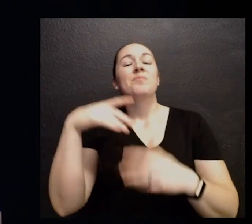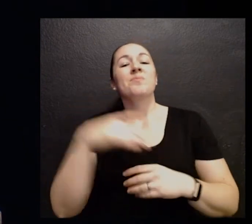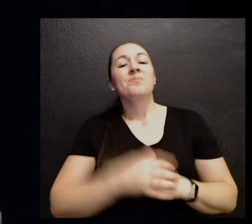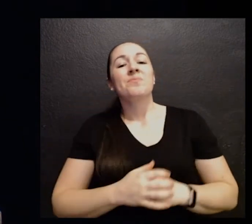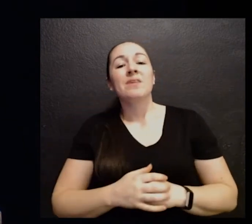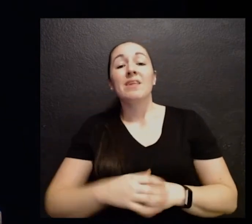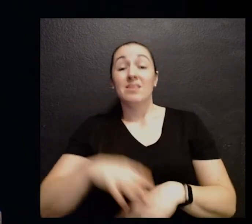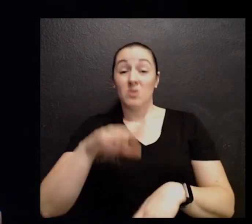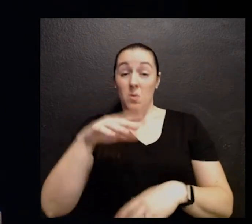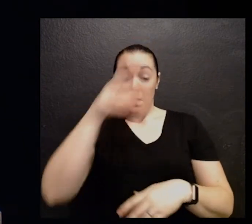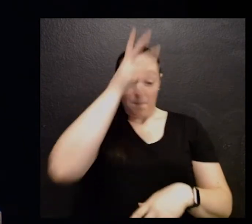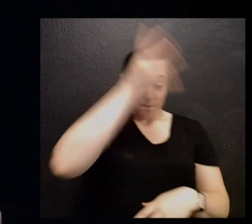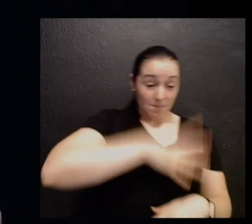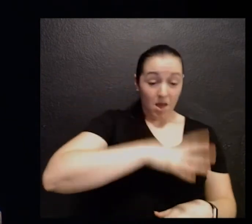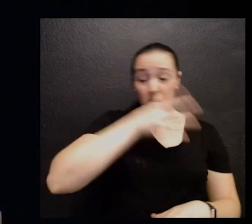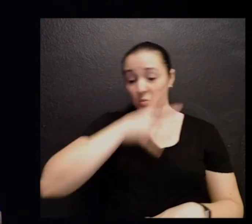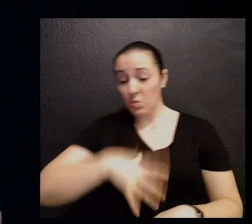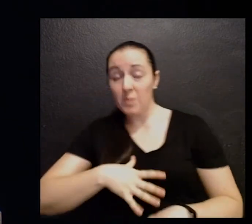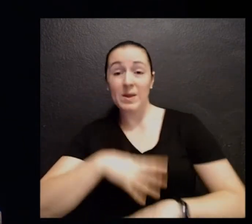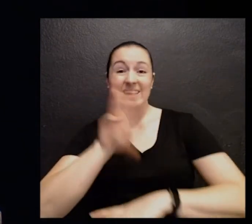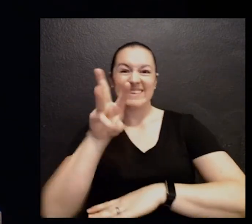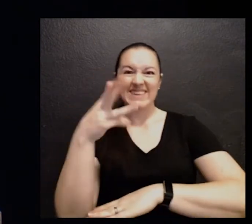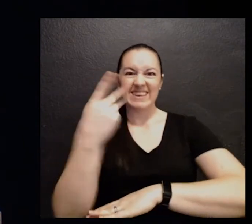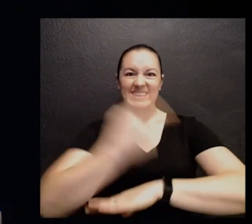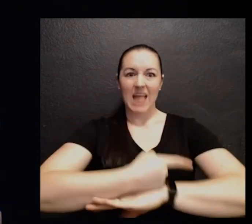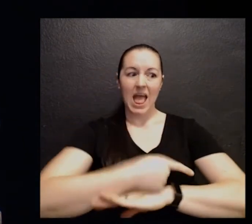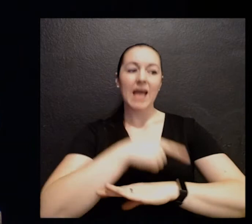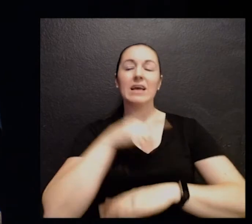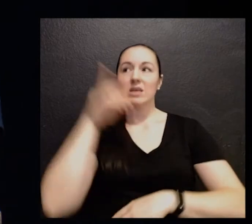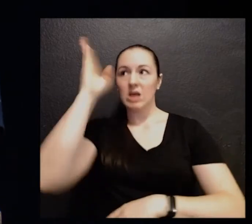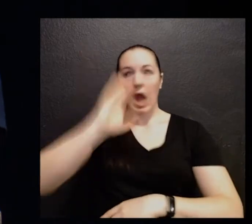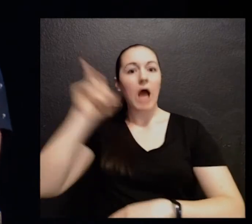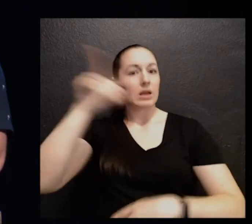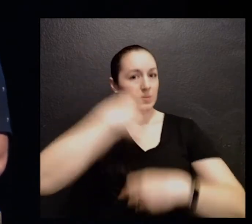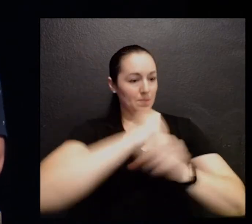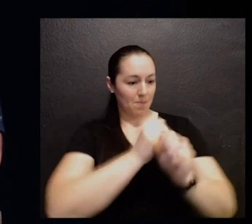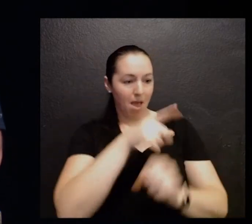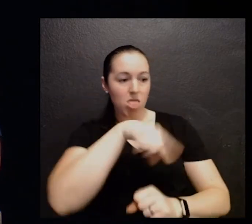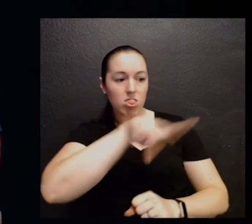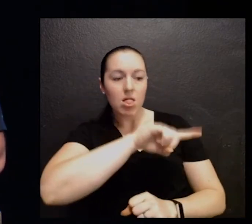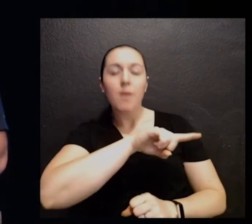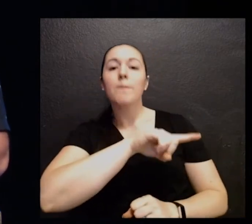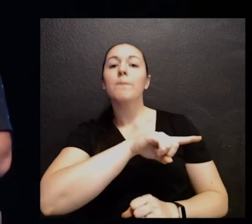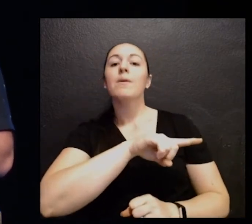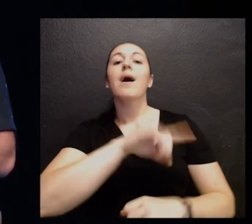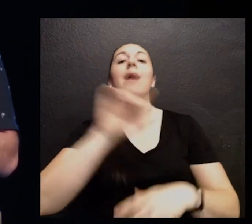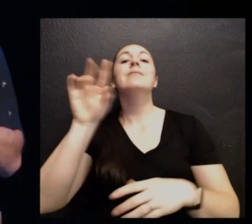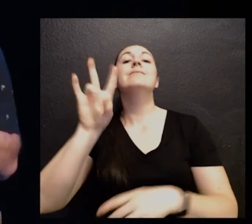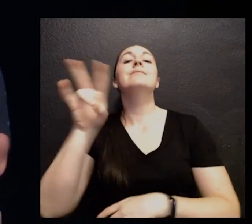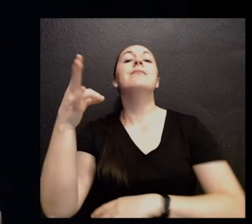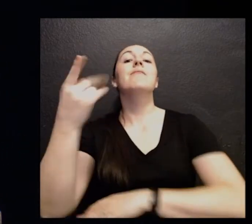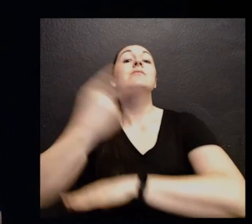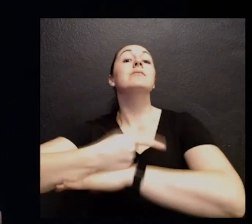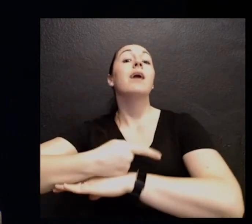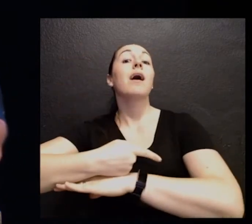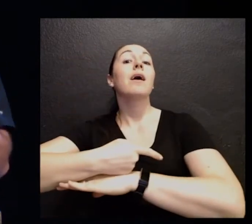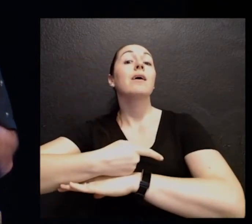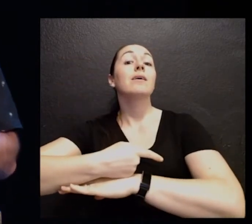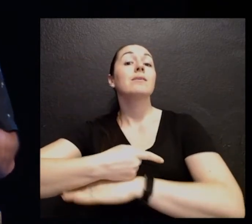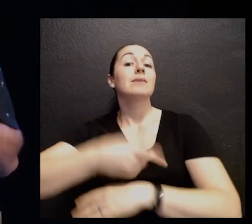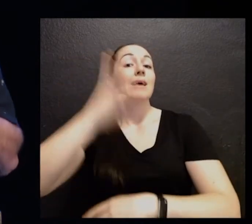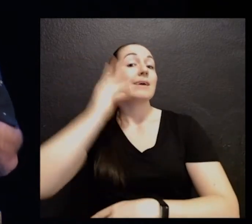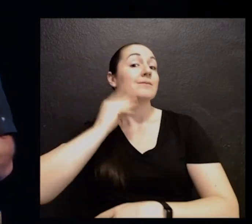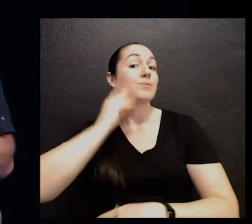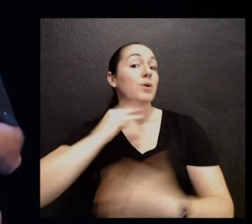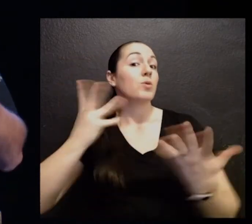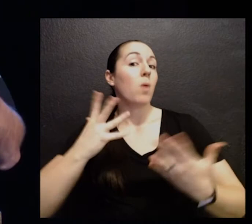on the very next day, the very first thing that man and woman experienced was rest. And so they worked out